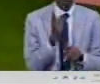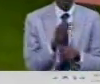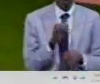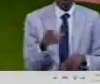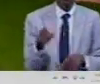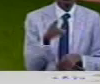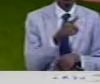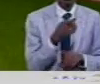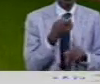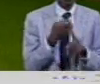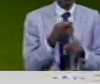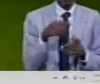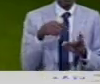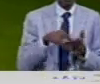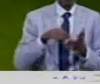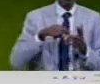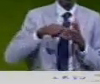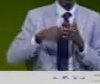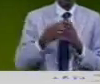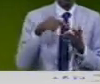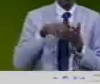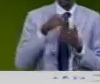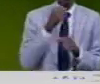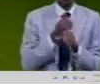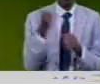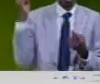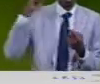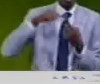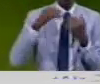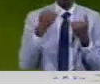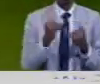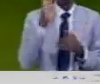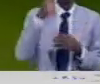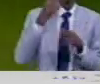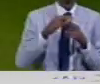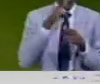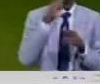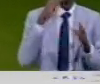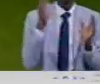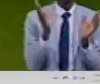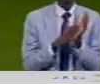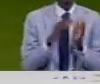forevermore. In Jesus' name we pray.